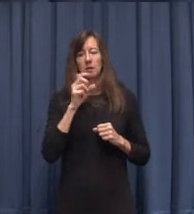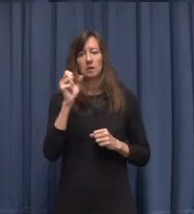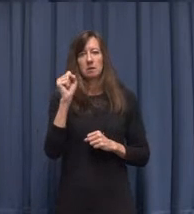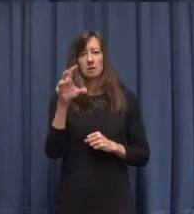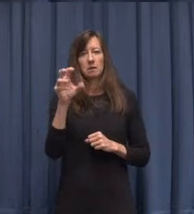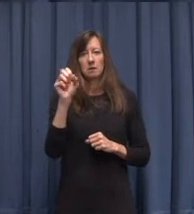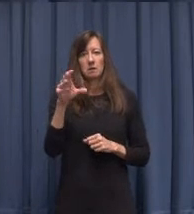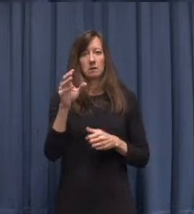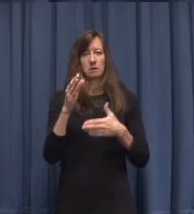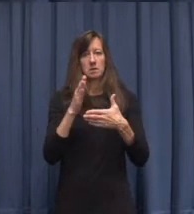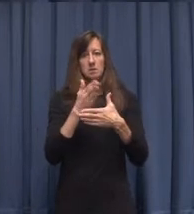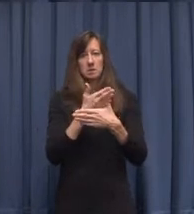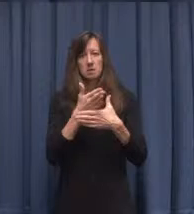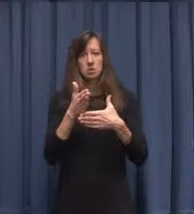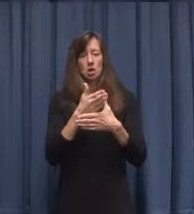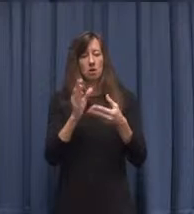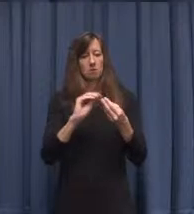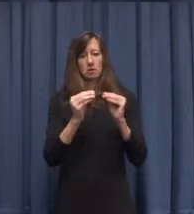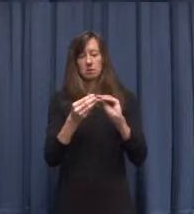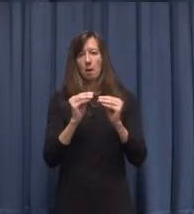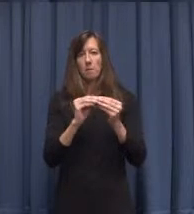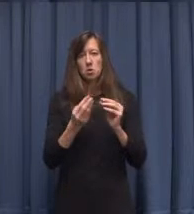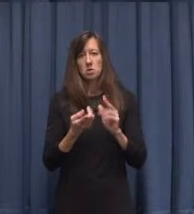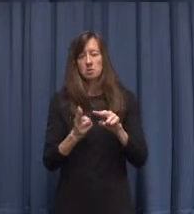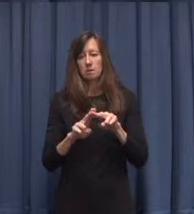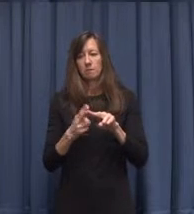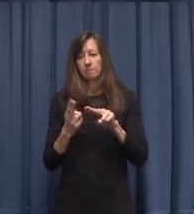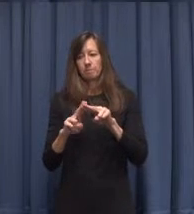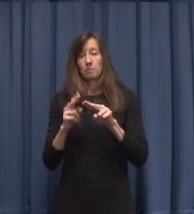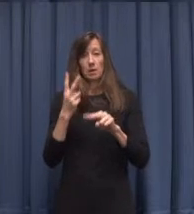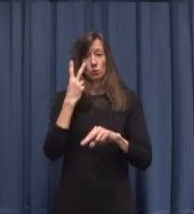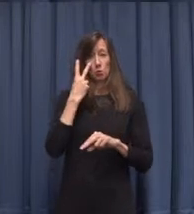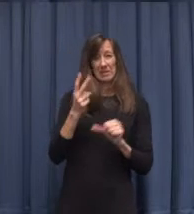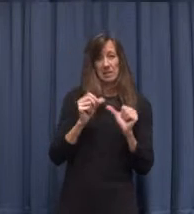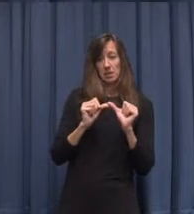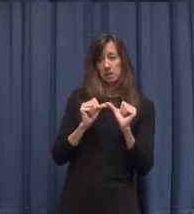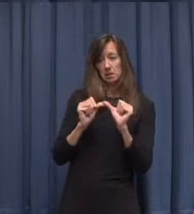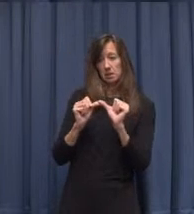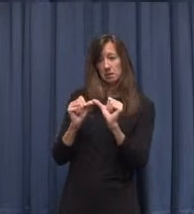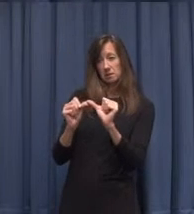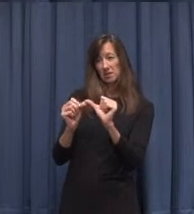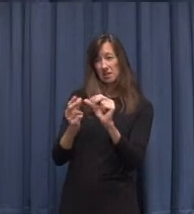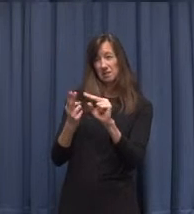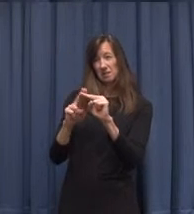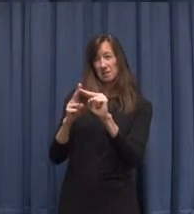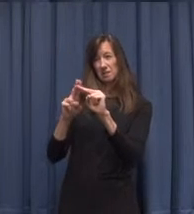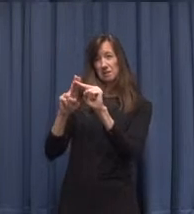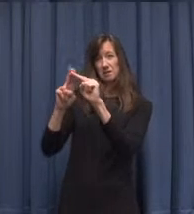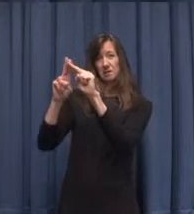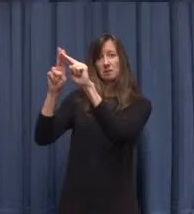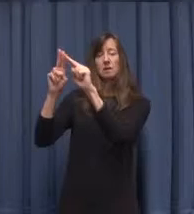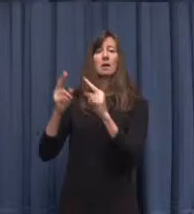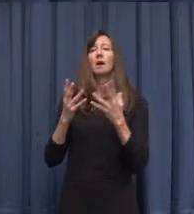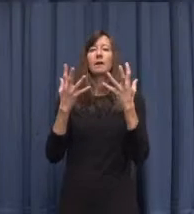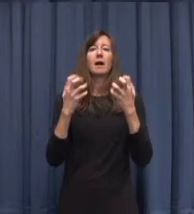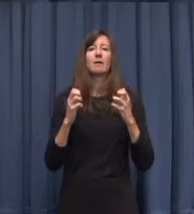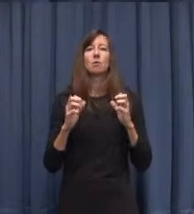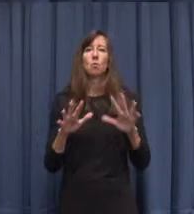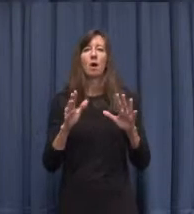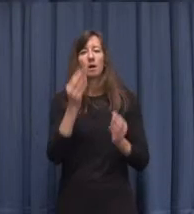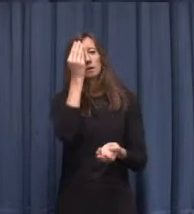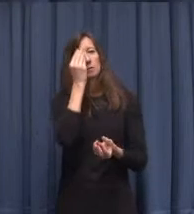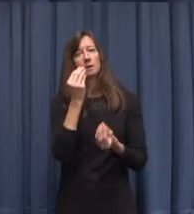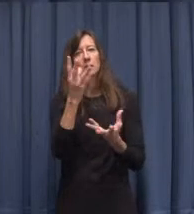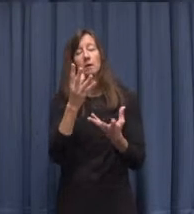continue to see these numbers tick up and to have to be the bearer of bad news. But as I've said from the beginning,